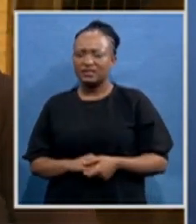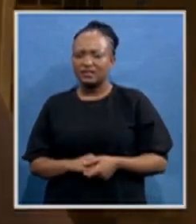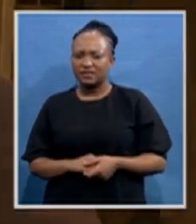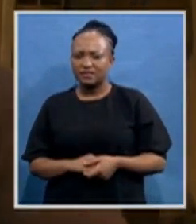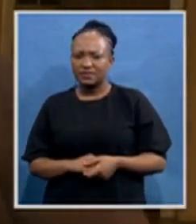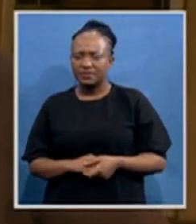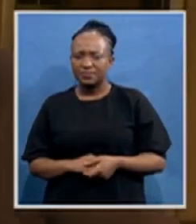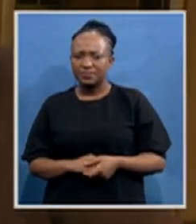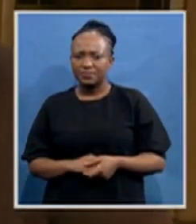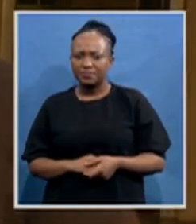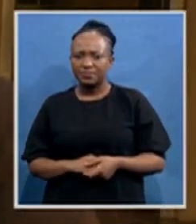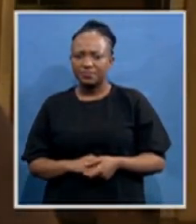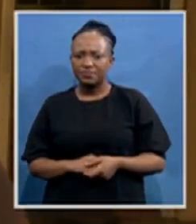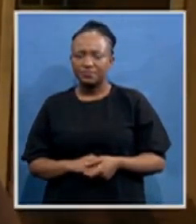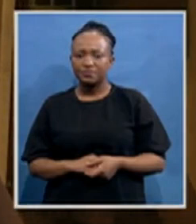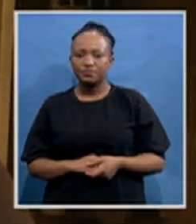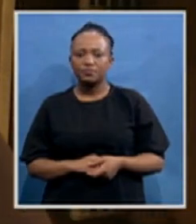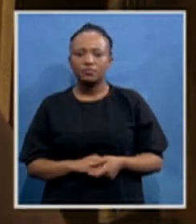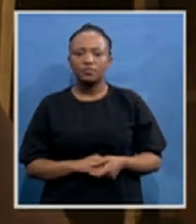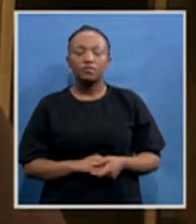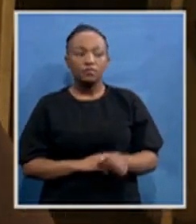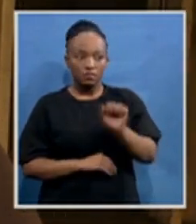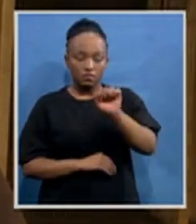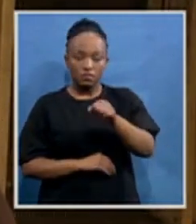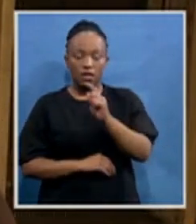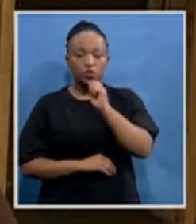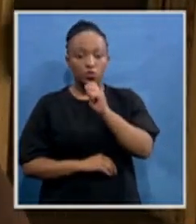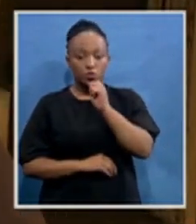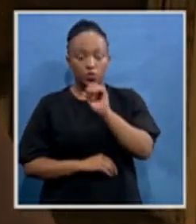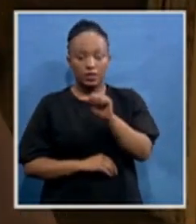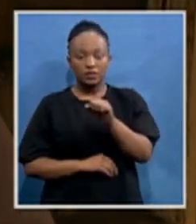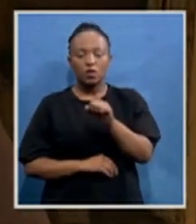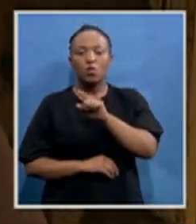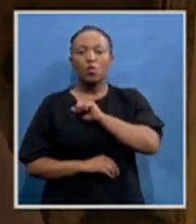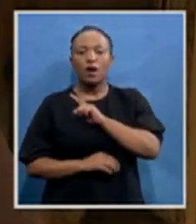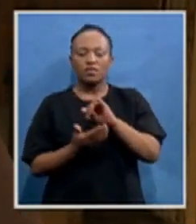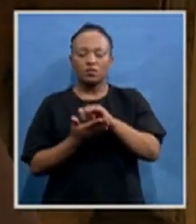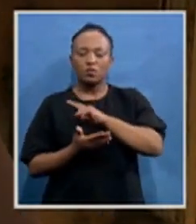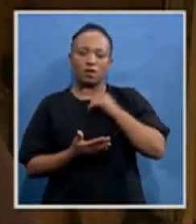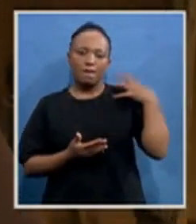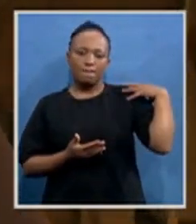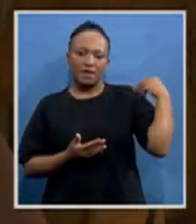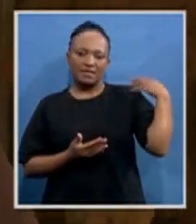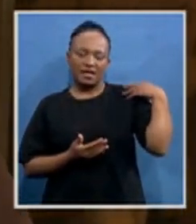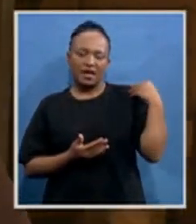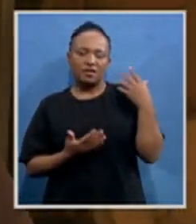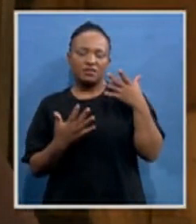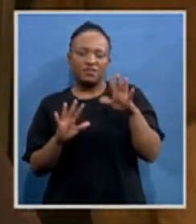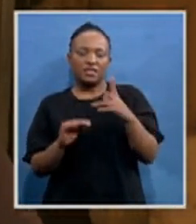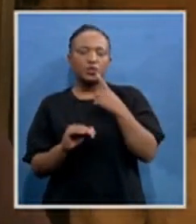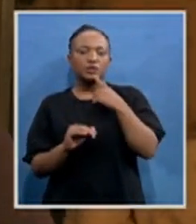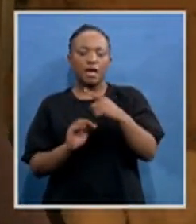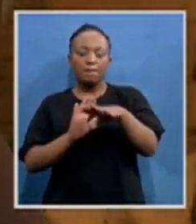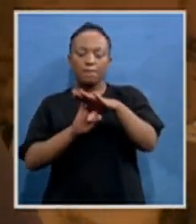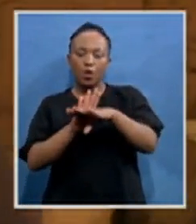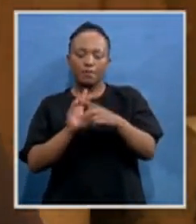No, absolutely, of course. And that's why the Minister also said there will be programs and projects run in conjunction with